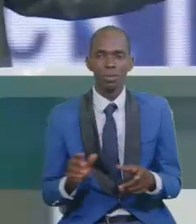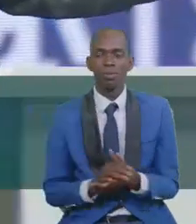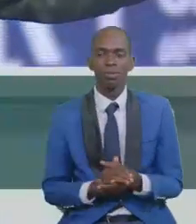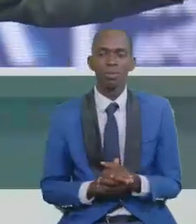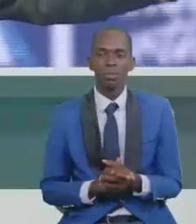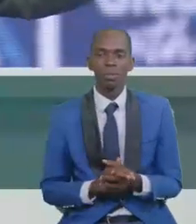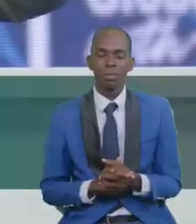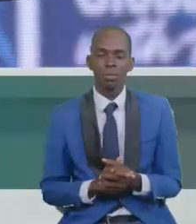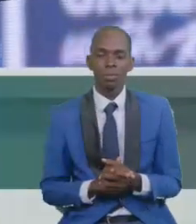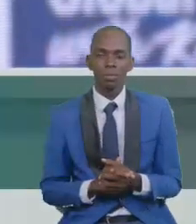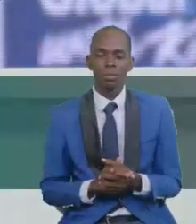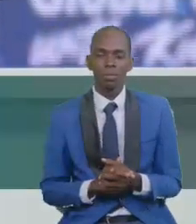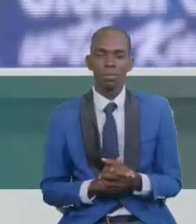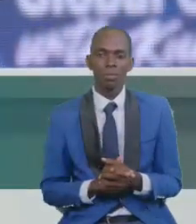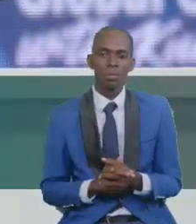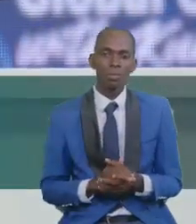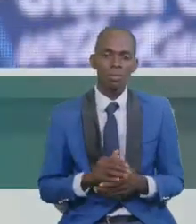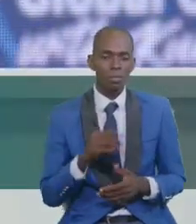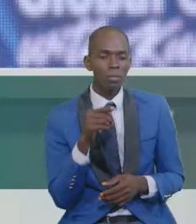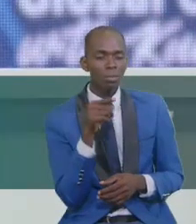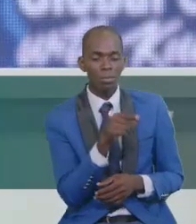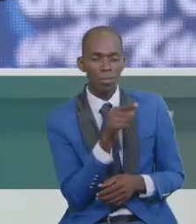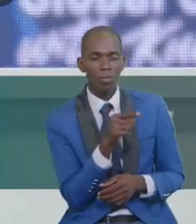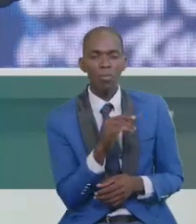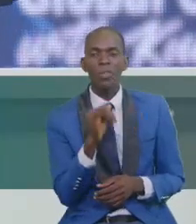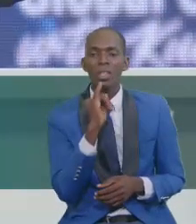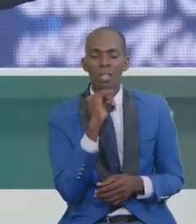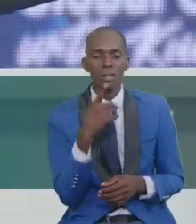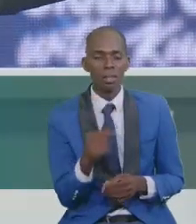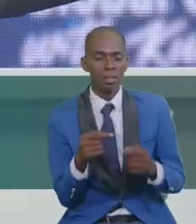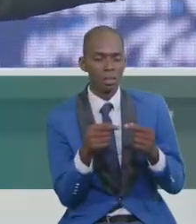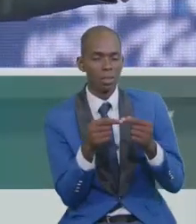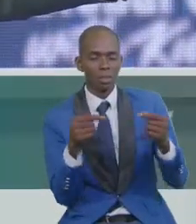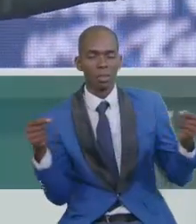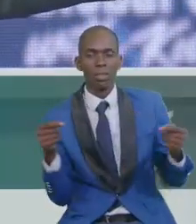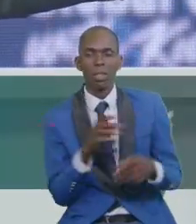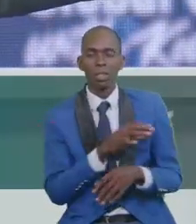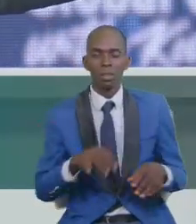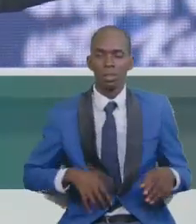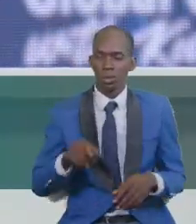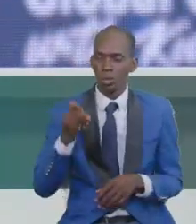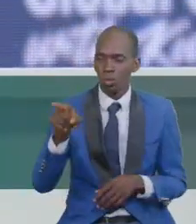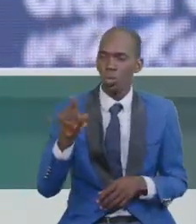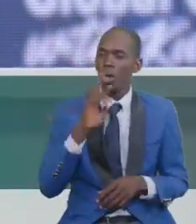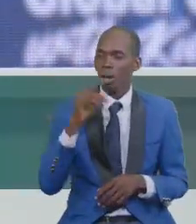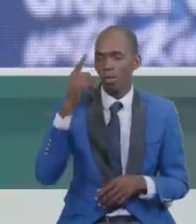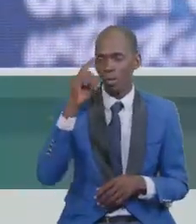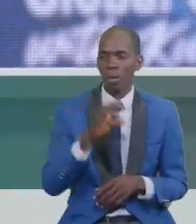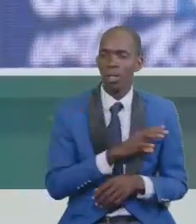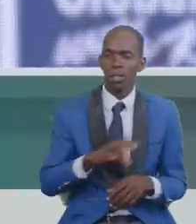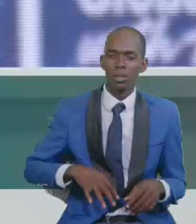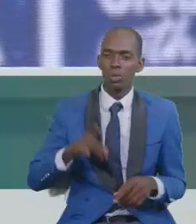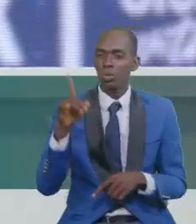He is Antichrist. You are for Christ. You cannot have